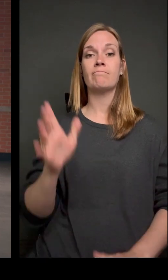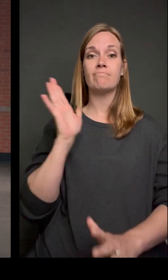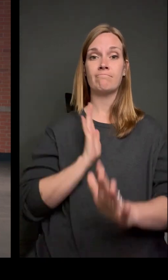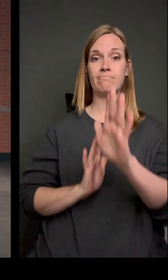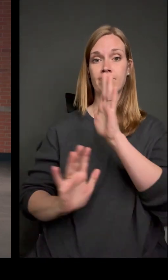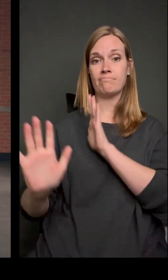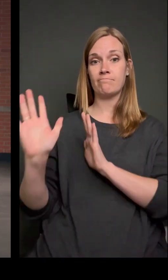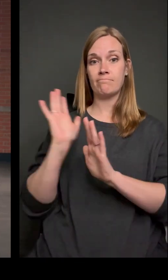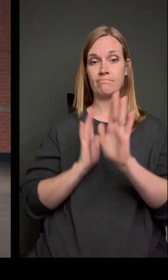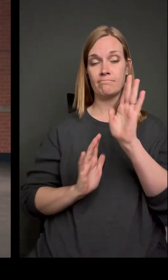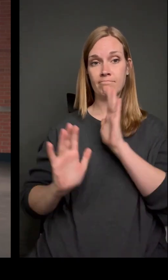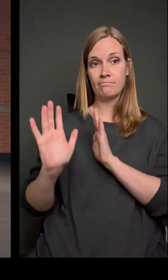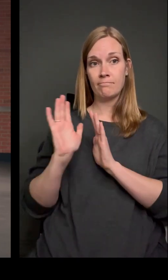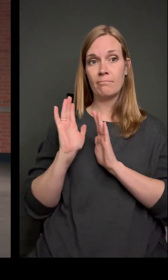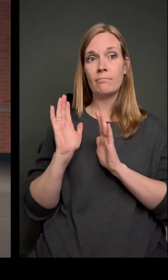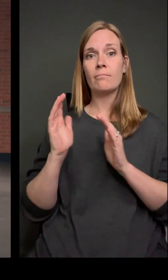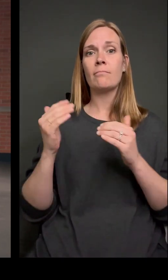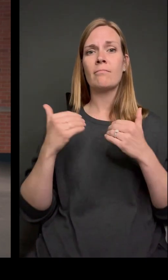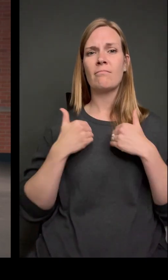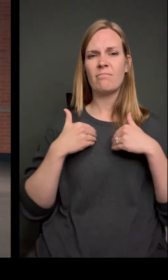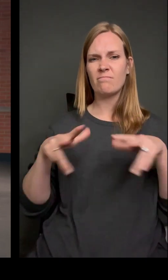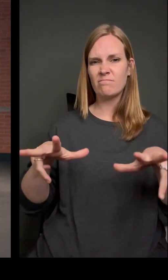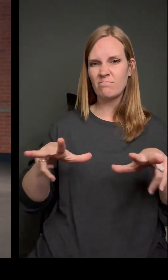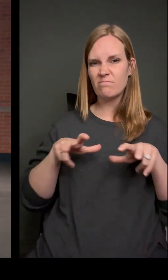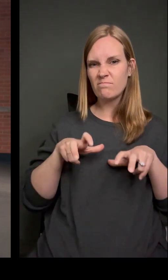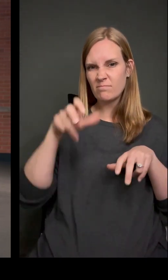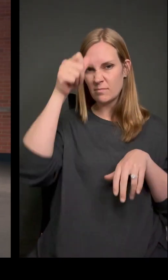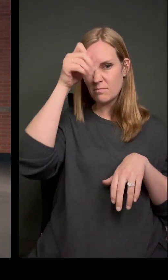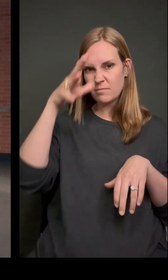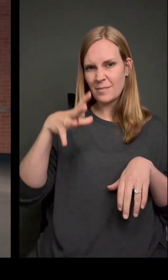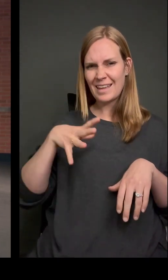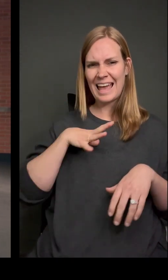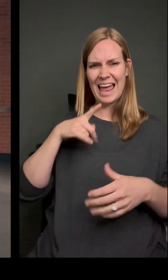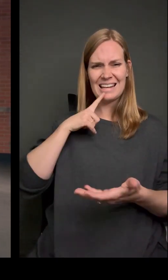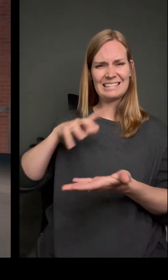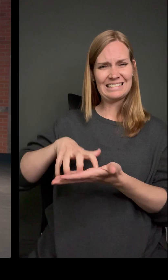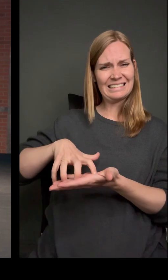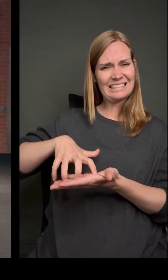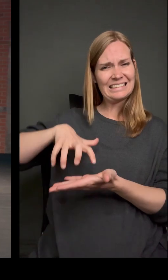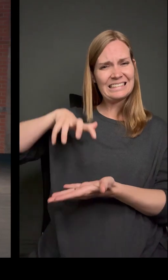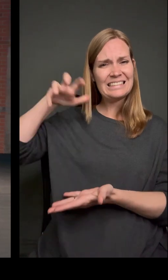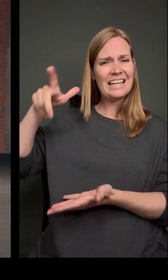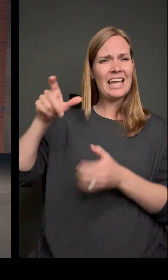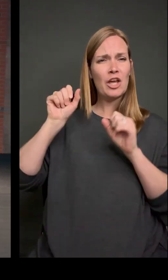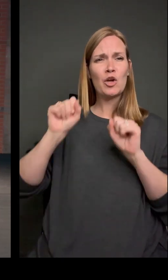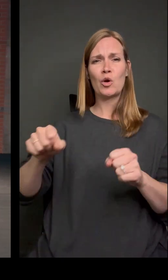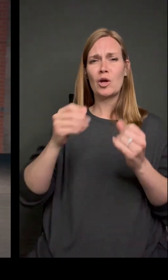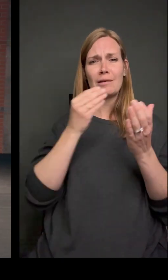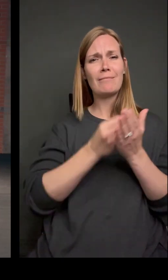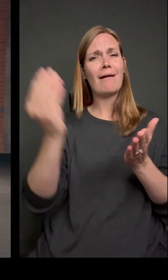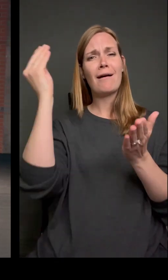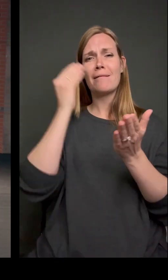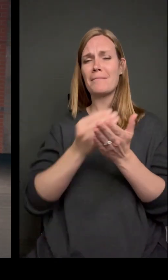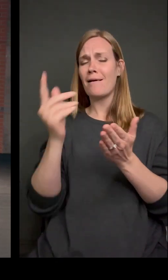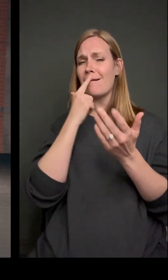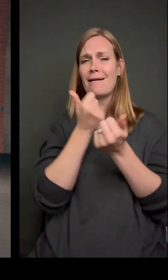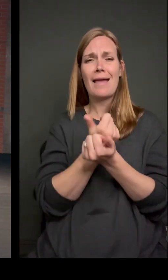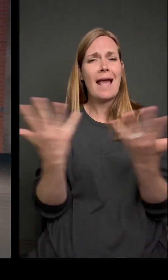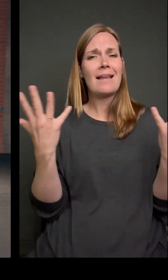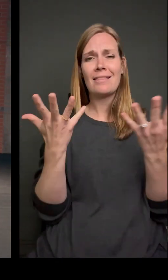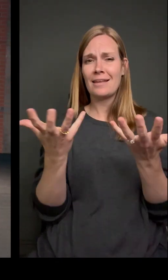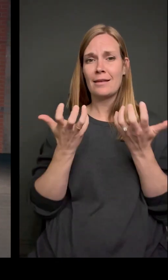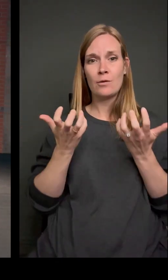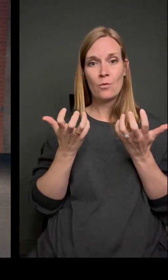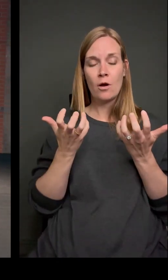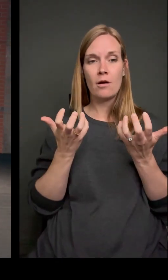Once upon a time there lived a miser who was so wealthy he could have bought half the world had he wanted